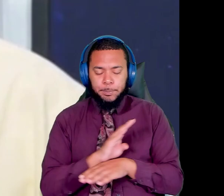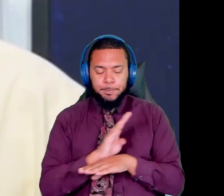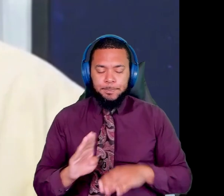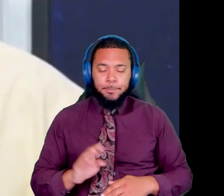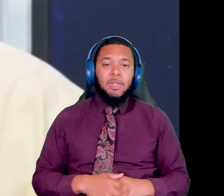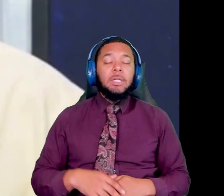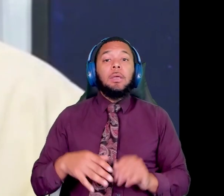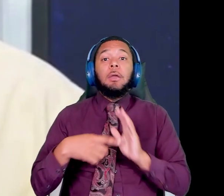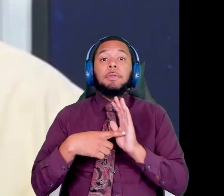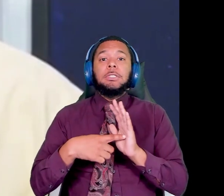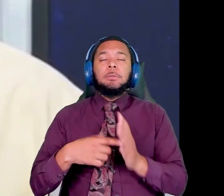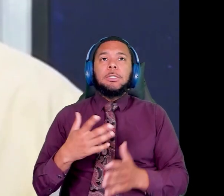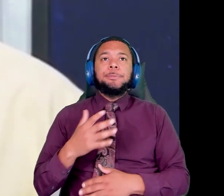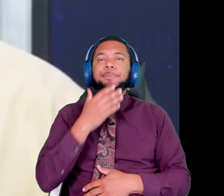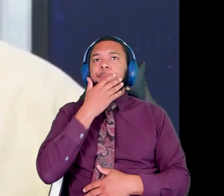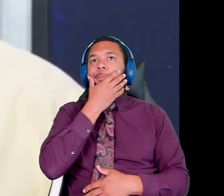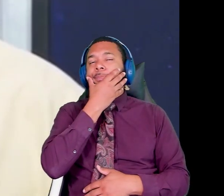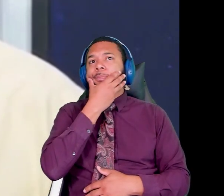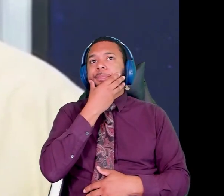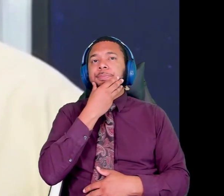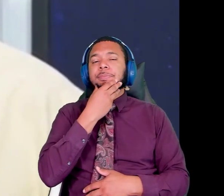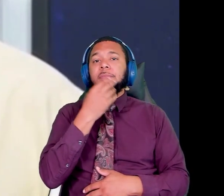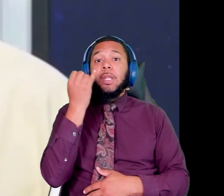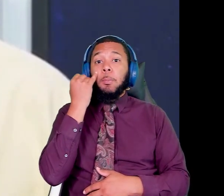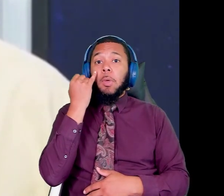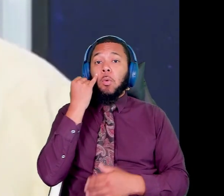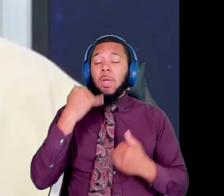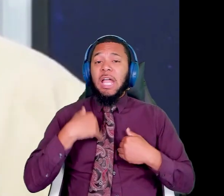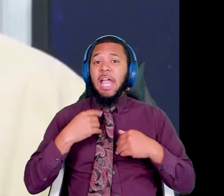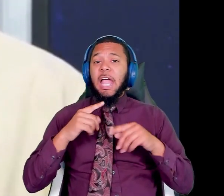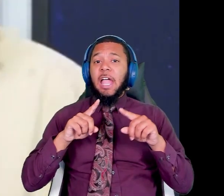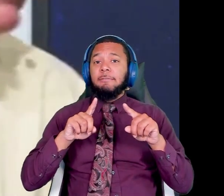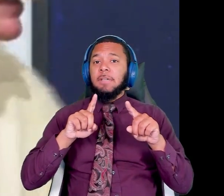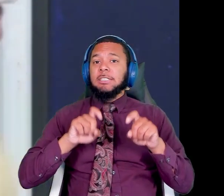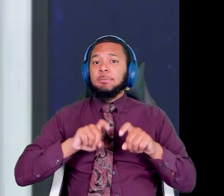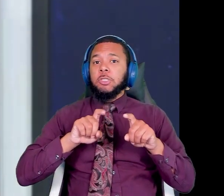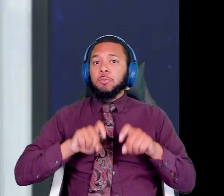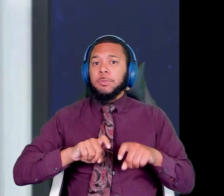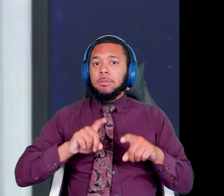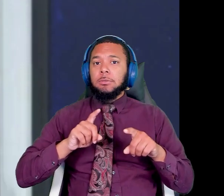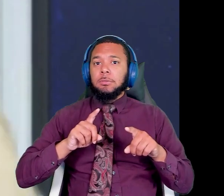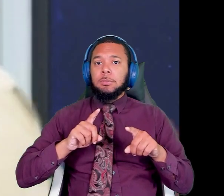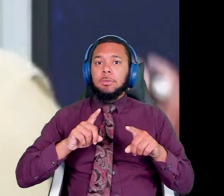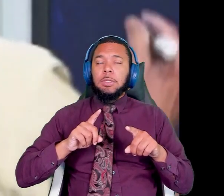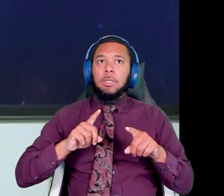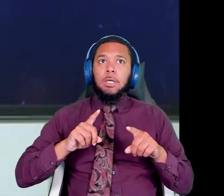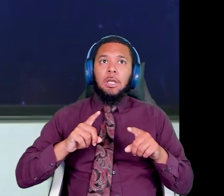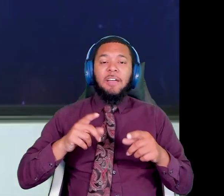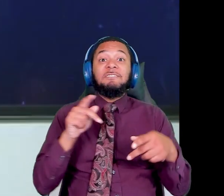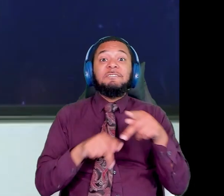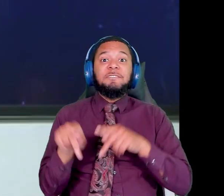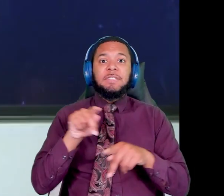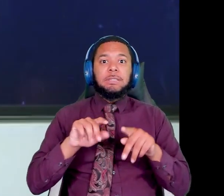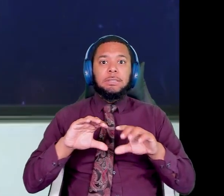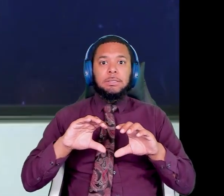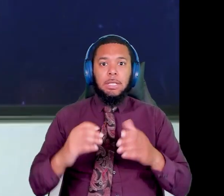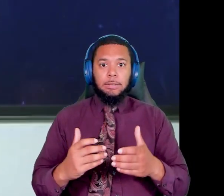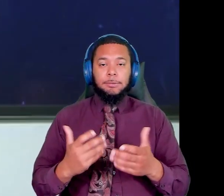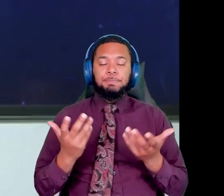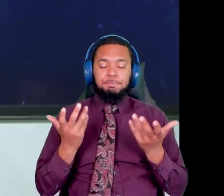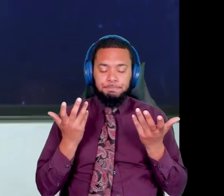For example, suppose we do some sort of an experiment in a physics class maybe, and we measure